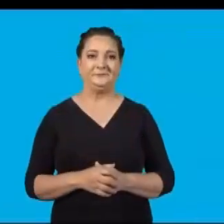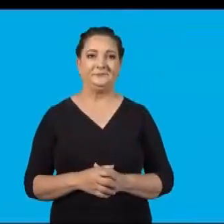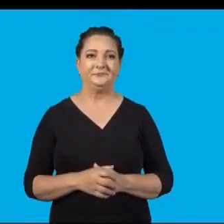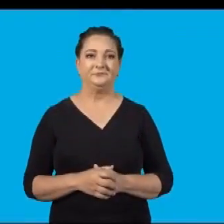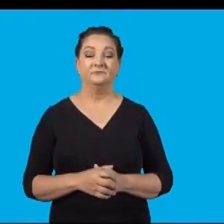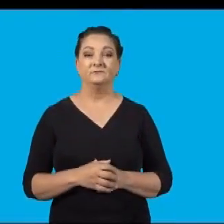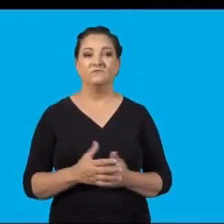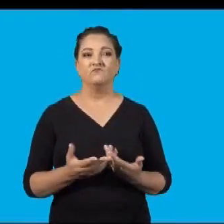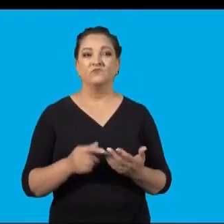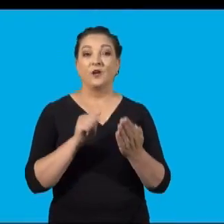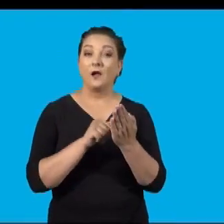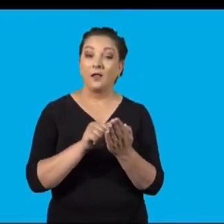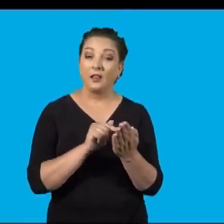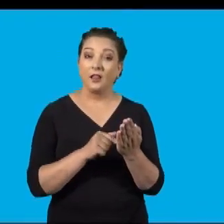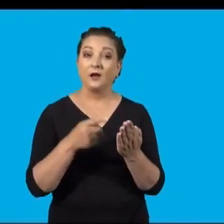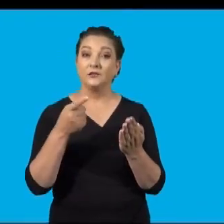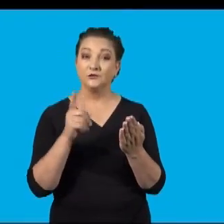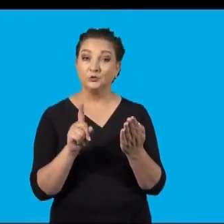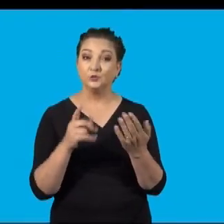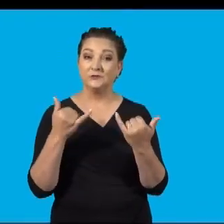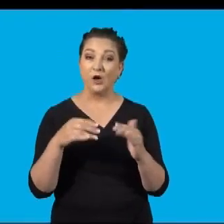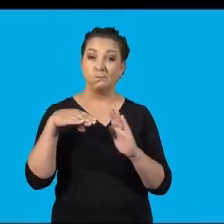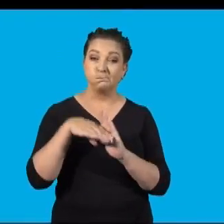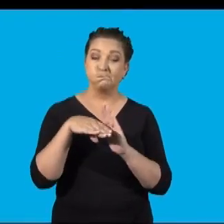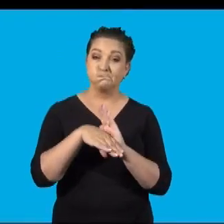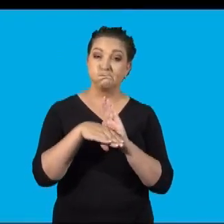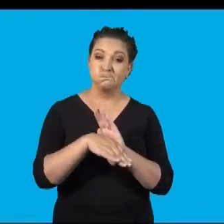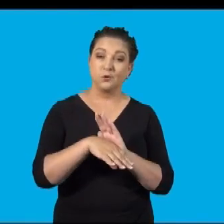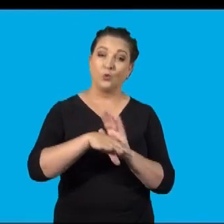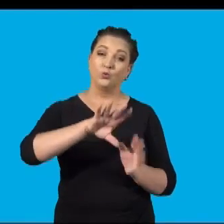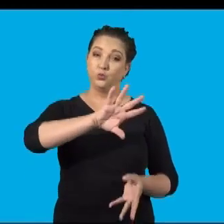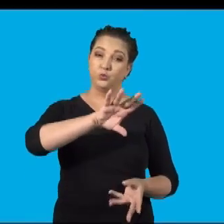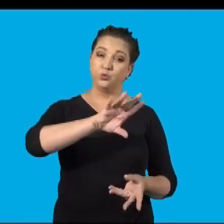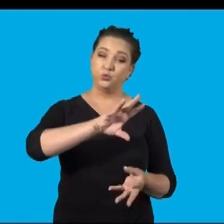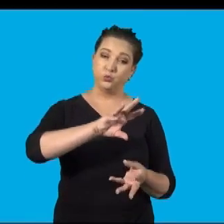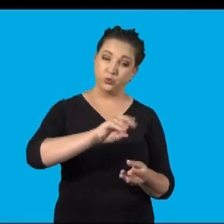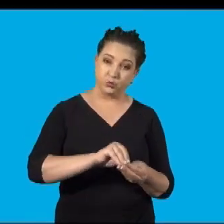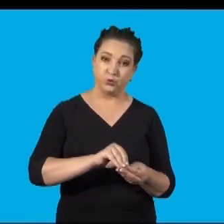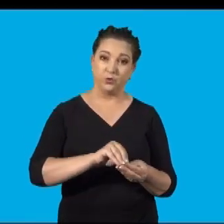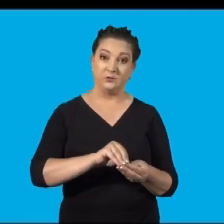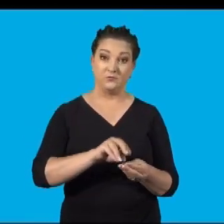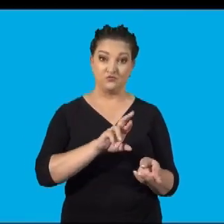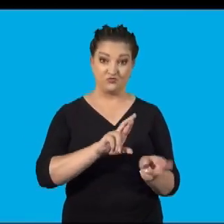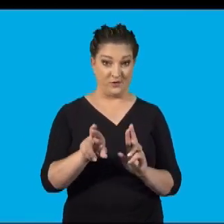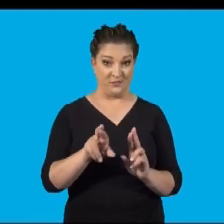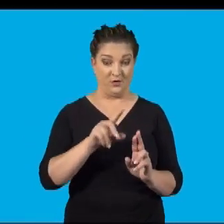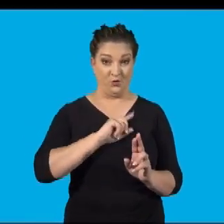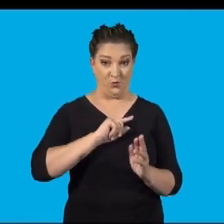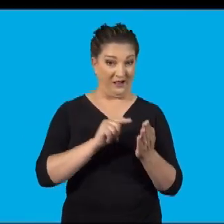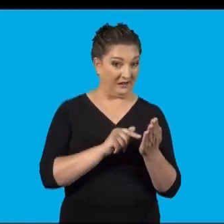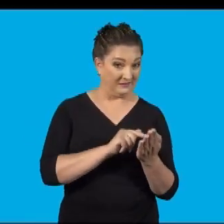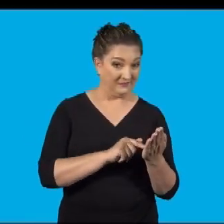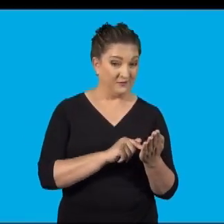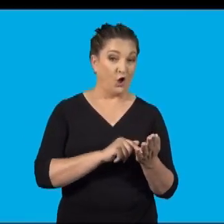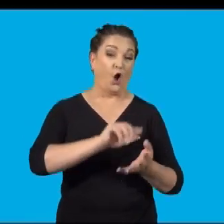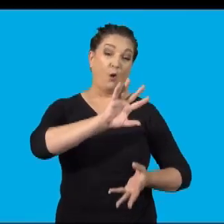one. It says, calculate the total depreciation. Ooh, so this one, you need to be ready because we're